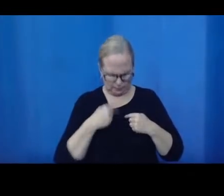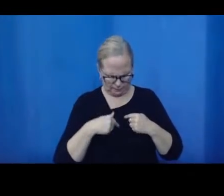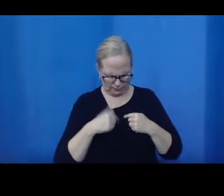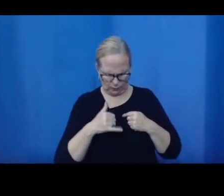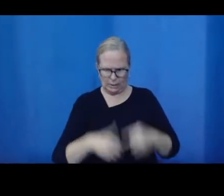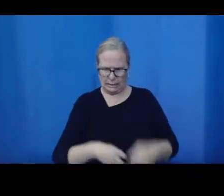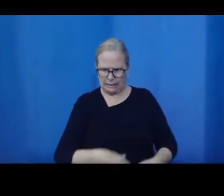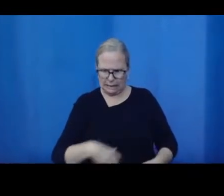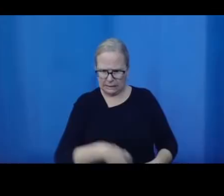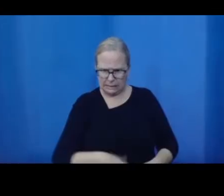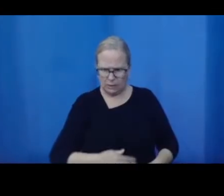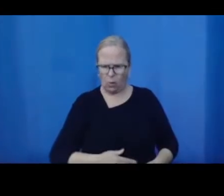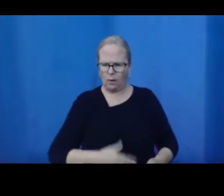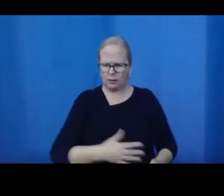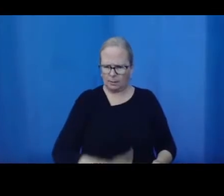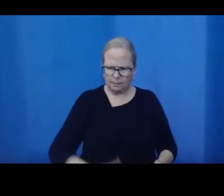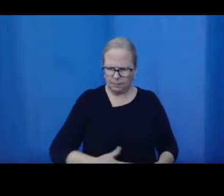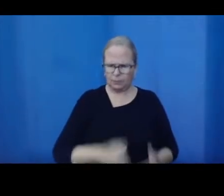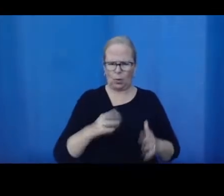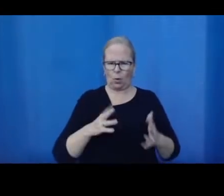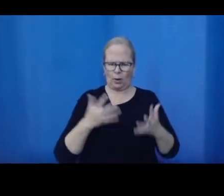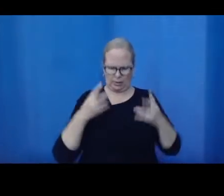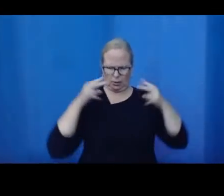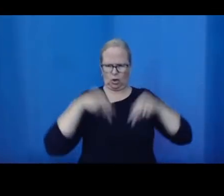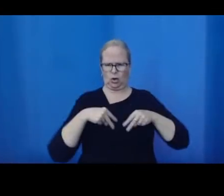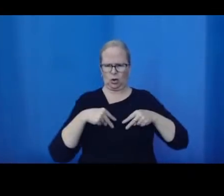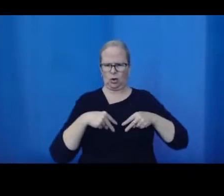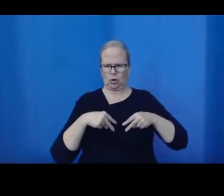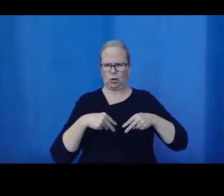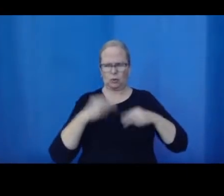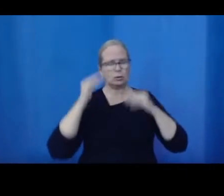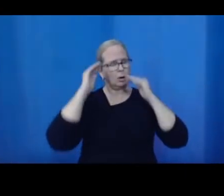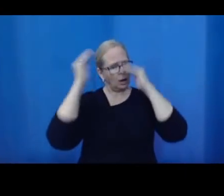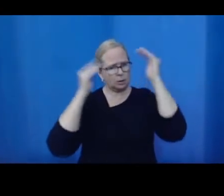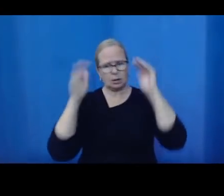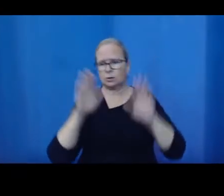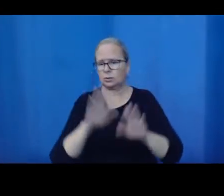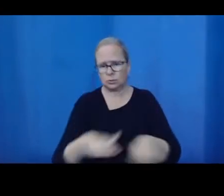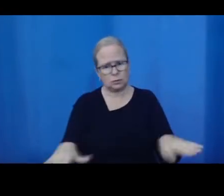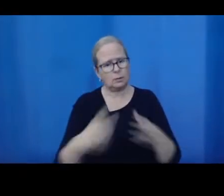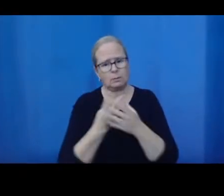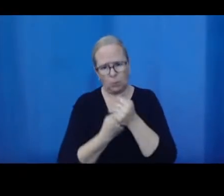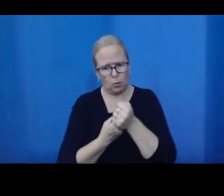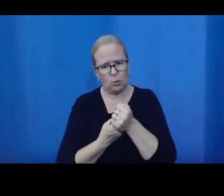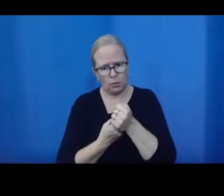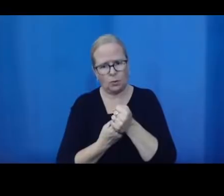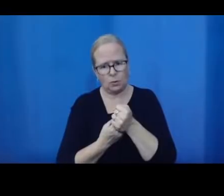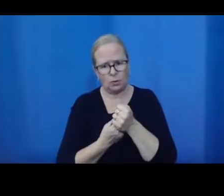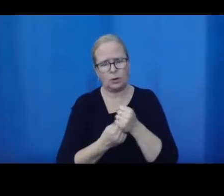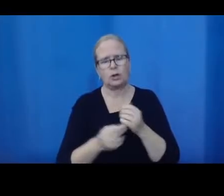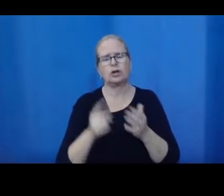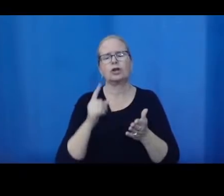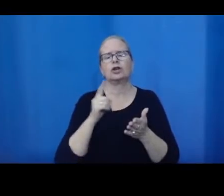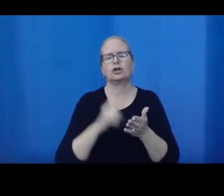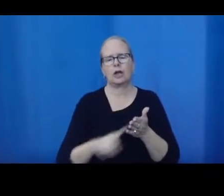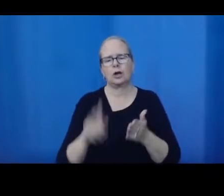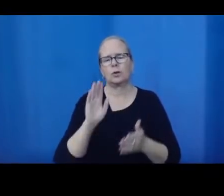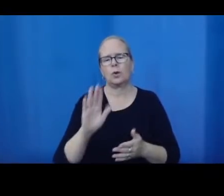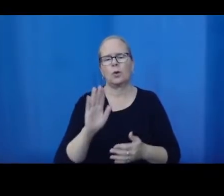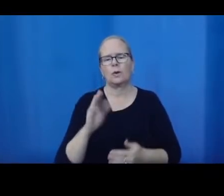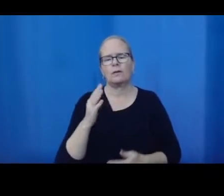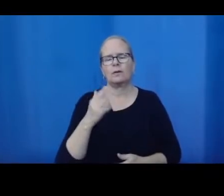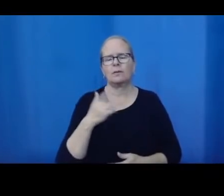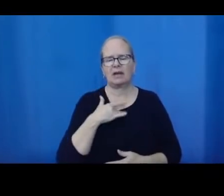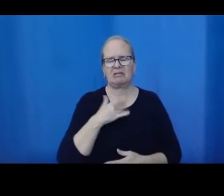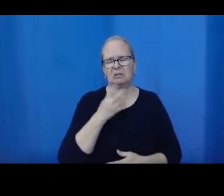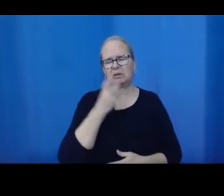at your irritability, right? If you aren't able to respond coolly, calmly,